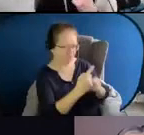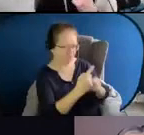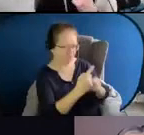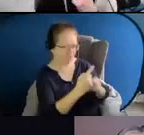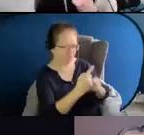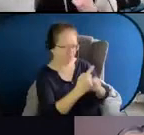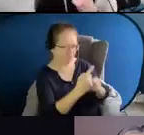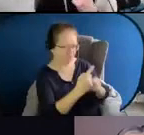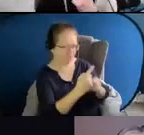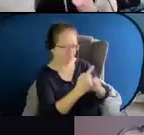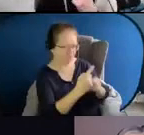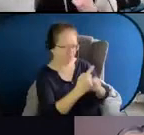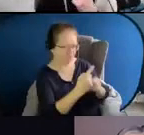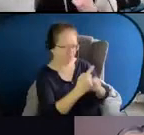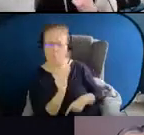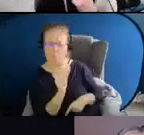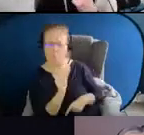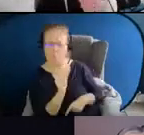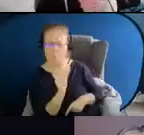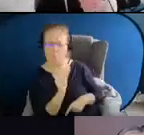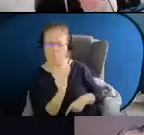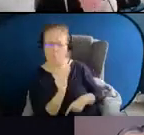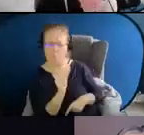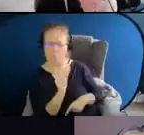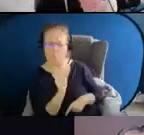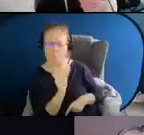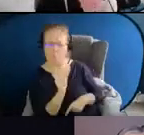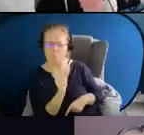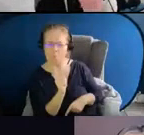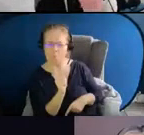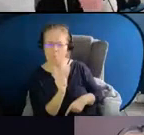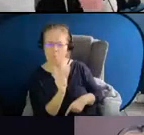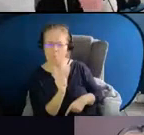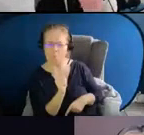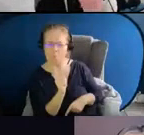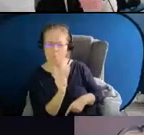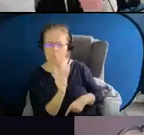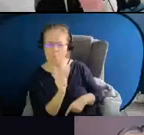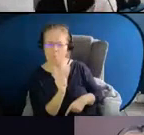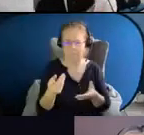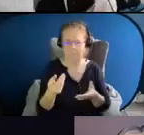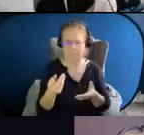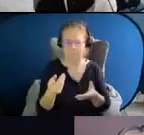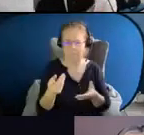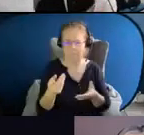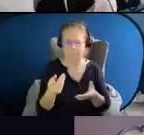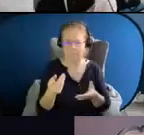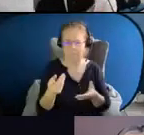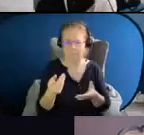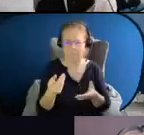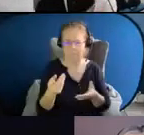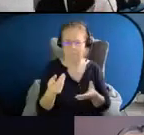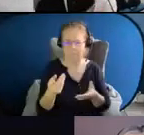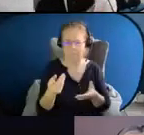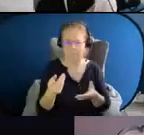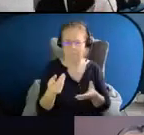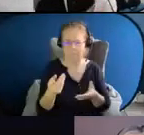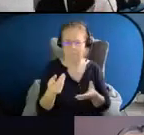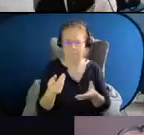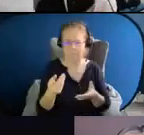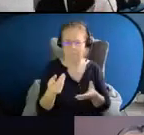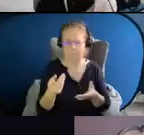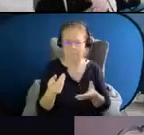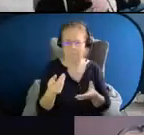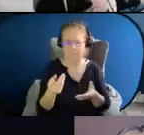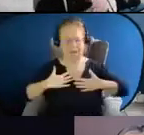for someone that's hearing impaired or visually impaired or physically impaired to be able to access my tools? Mm-hmm. And so that's things